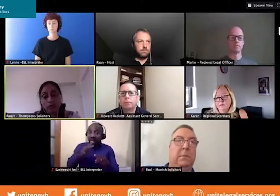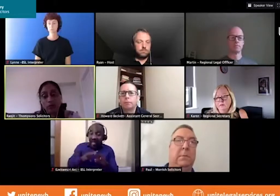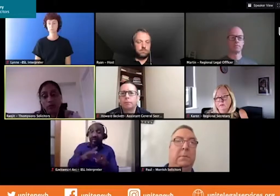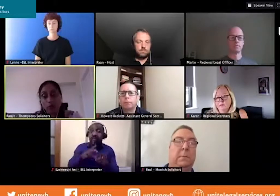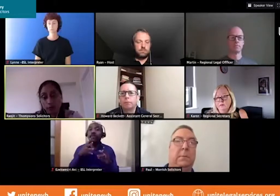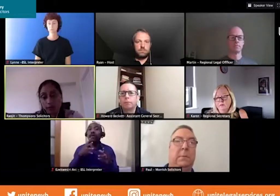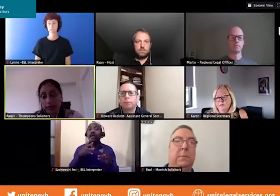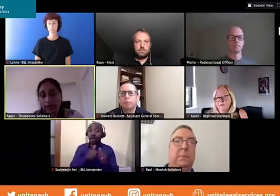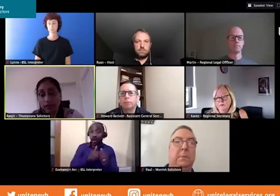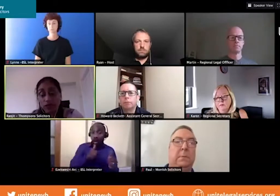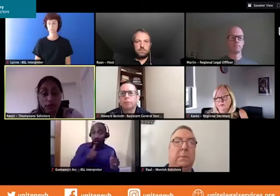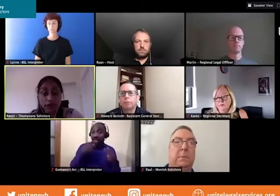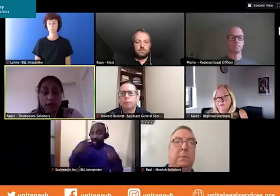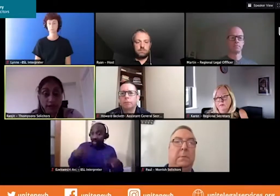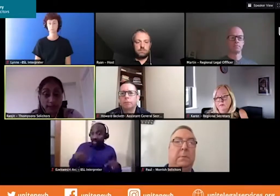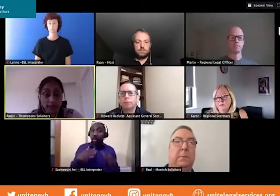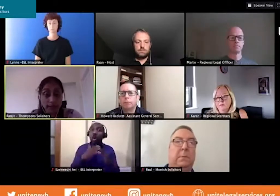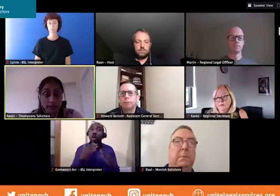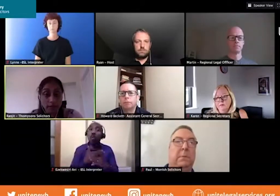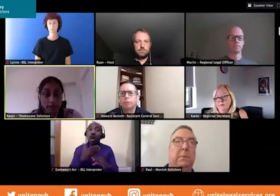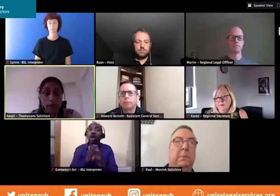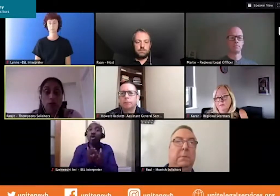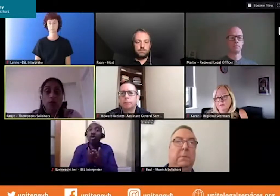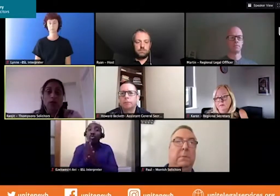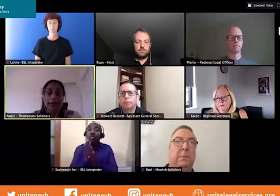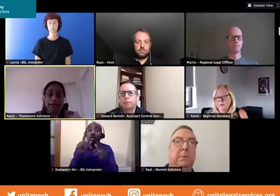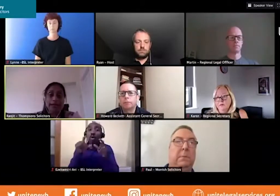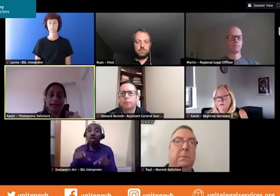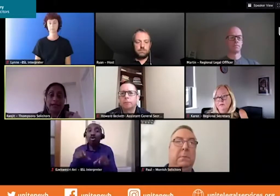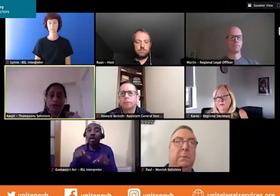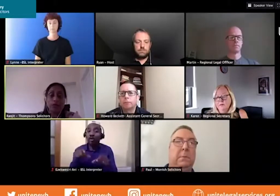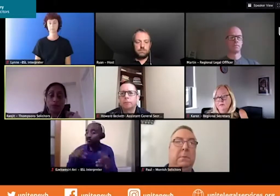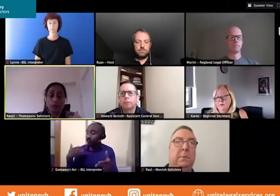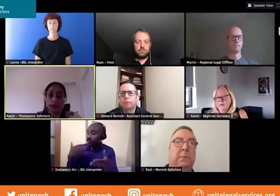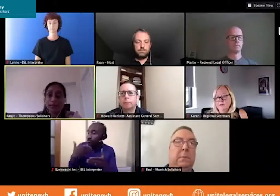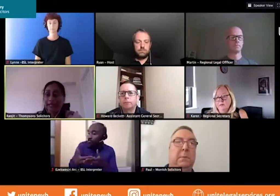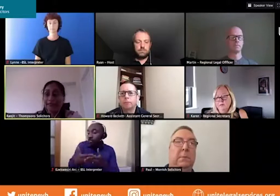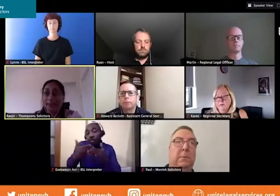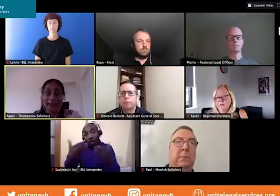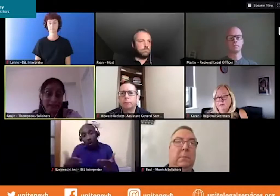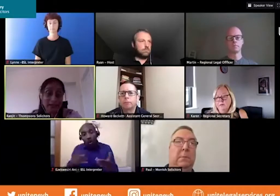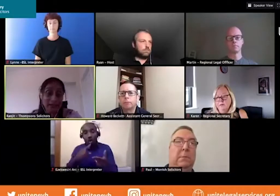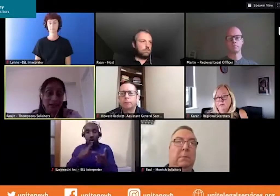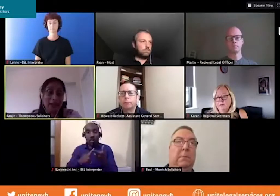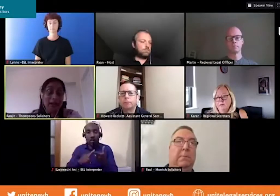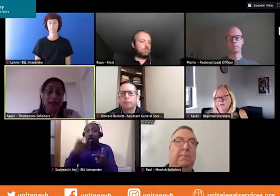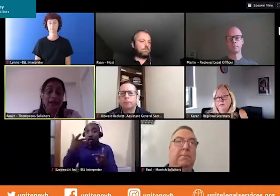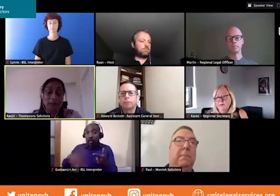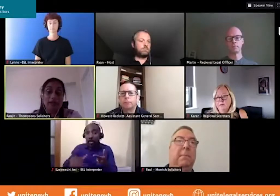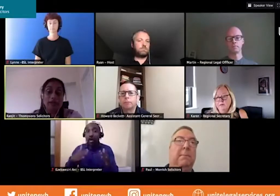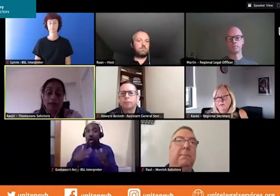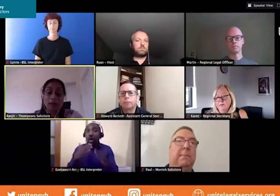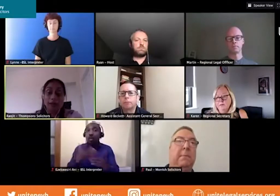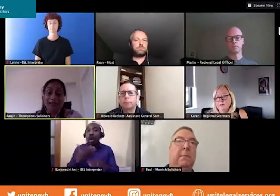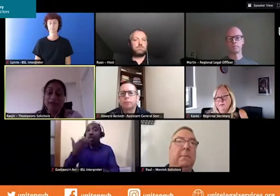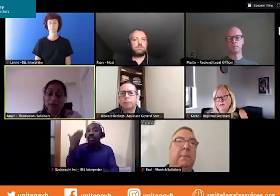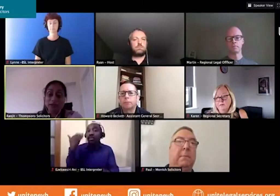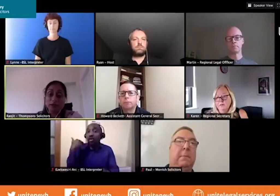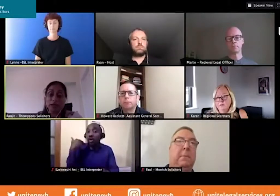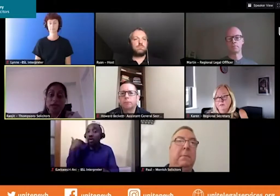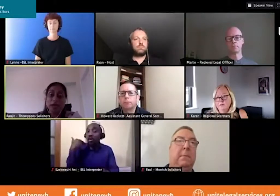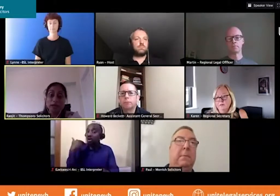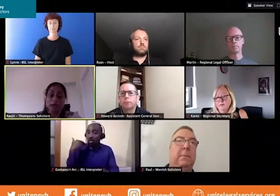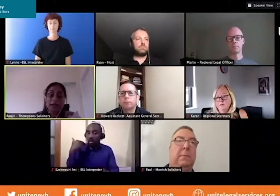allowed home working during the lockdown period or has allowed home working in the past, I think they would find it quite